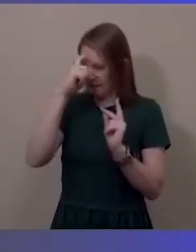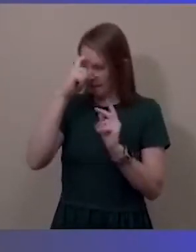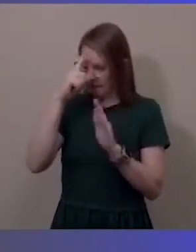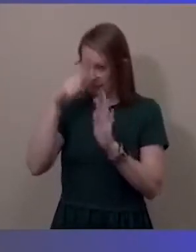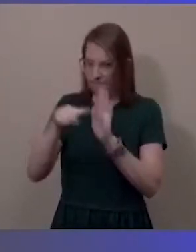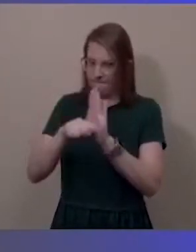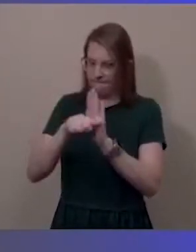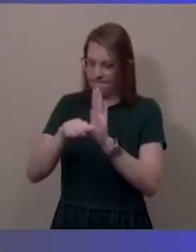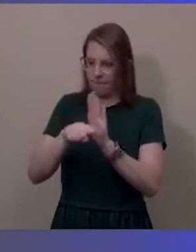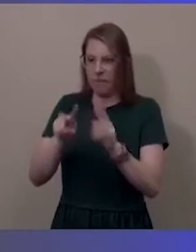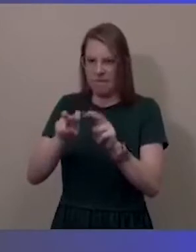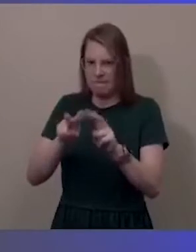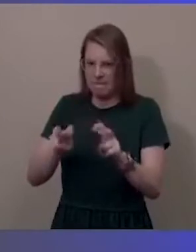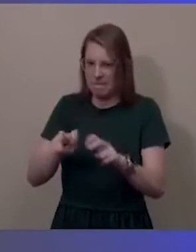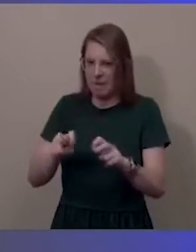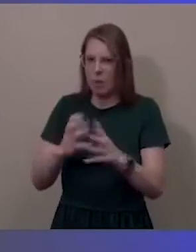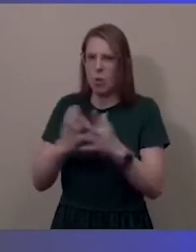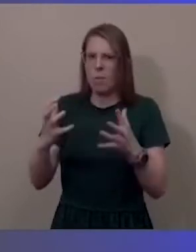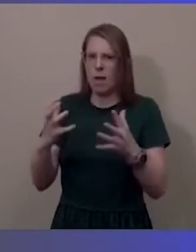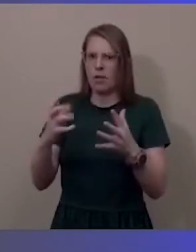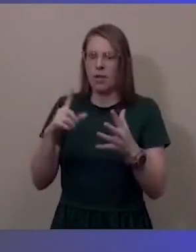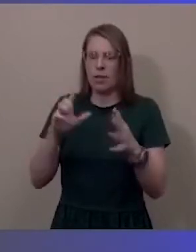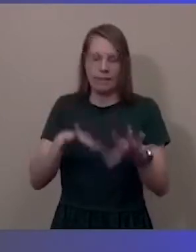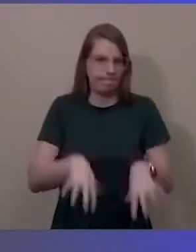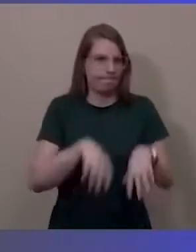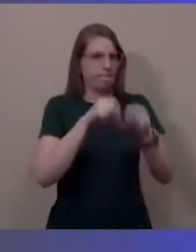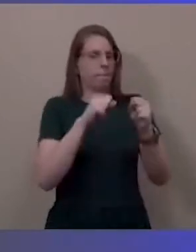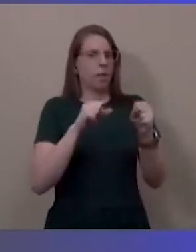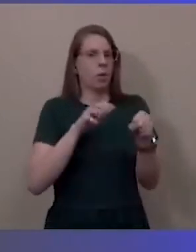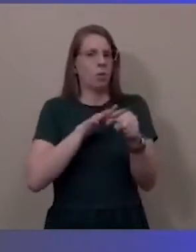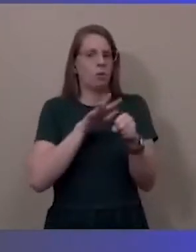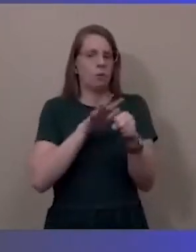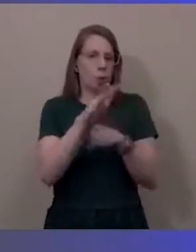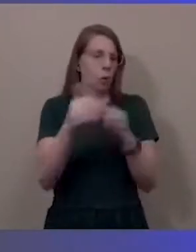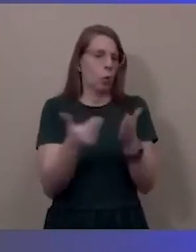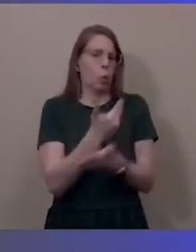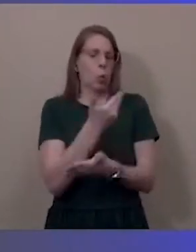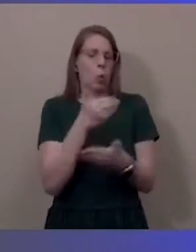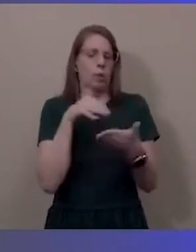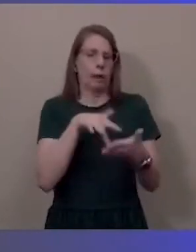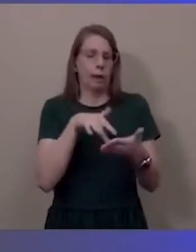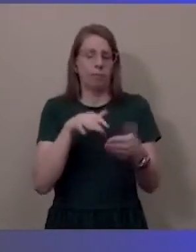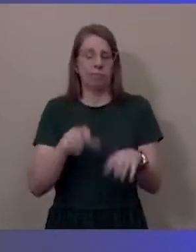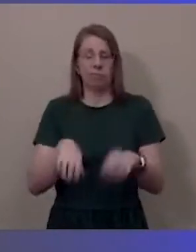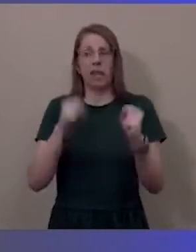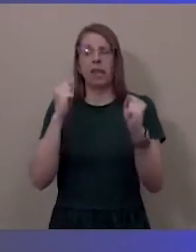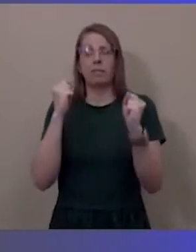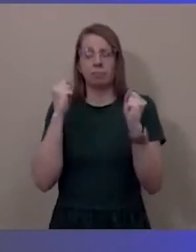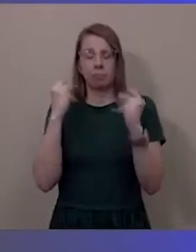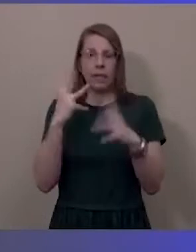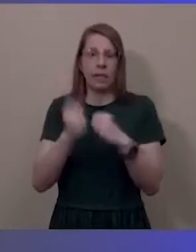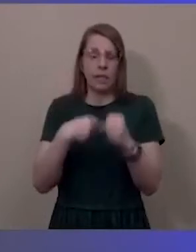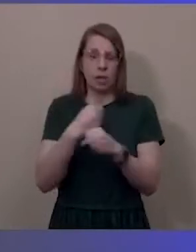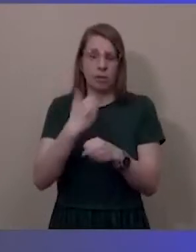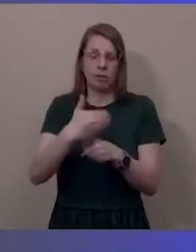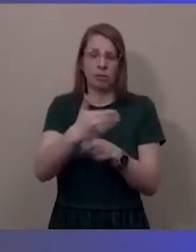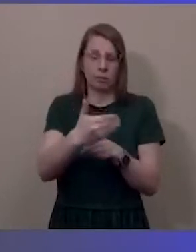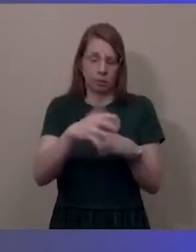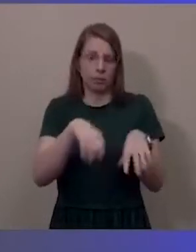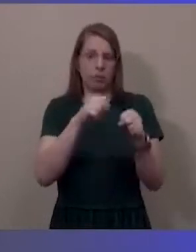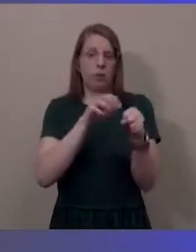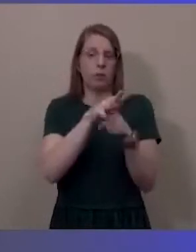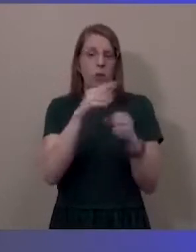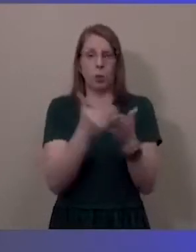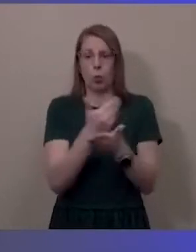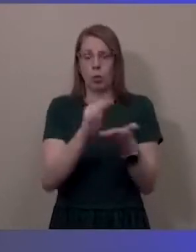they're slicing and dicing the data. We need a whole nother study, which would take years, and that may be the right way to go. On the other hand, if they